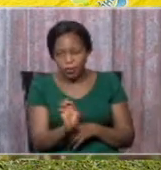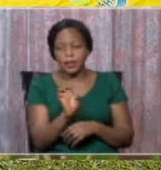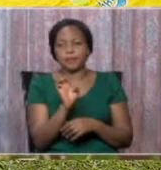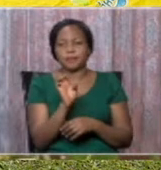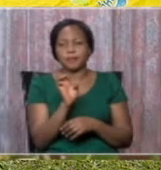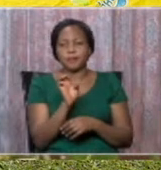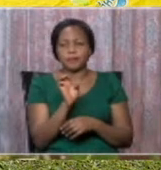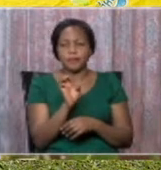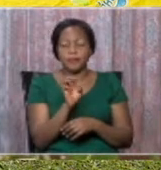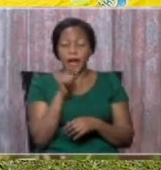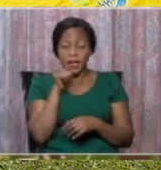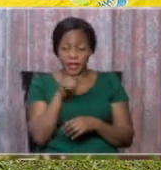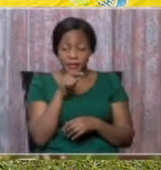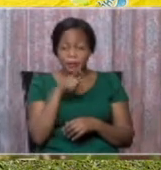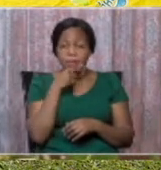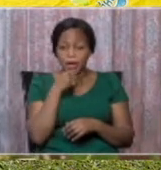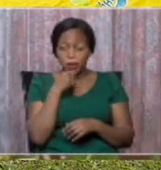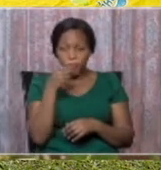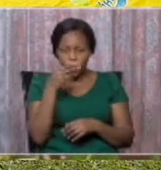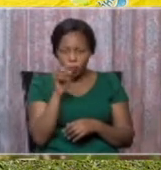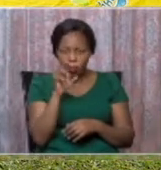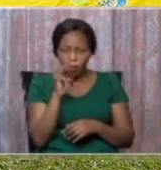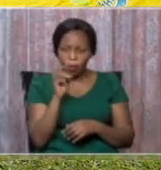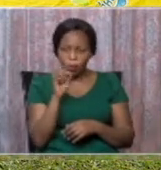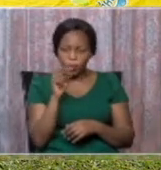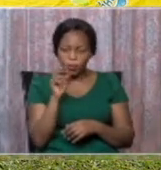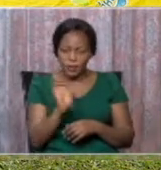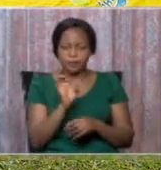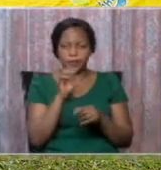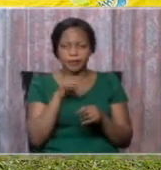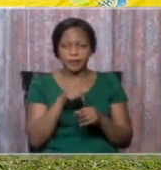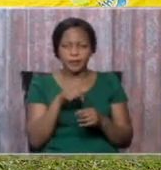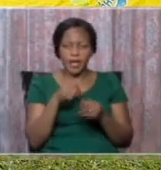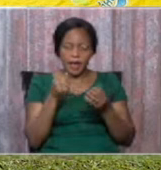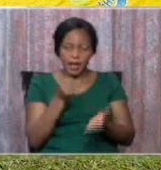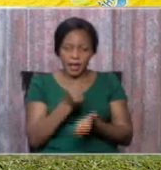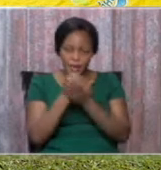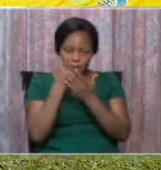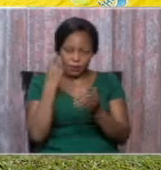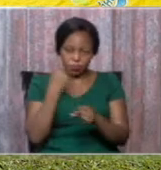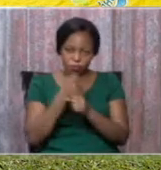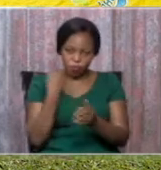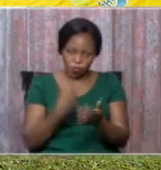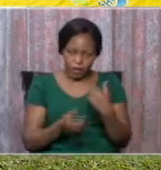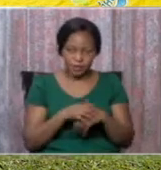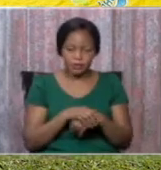beards, the growth under the pits, the hair growth under the pits, the pubic